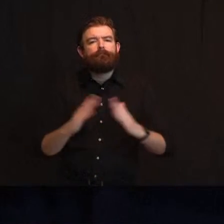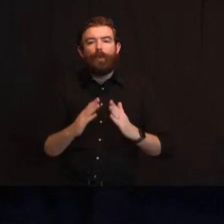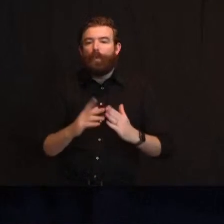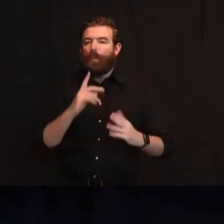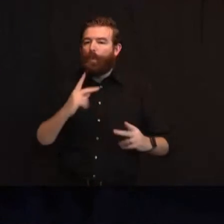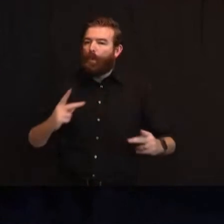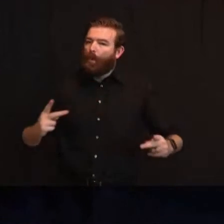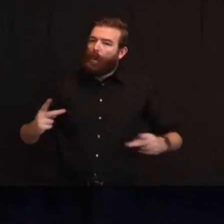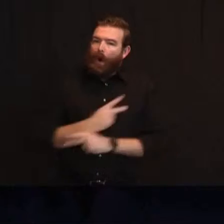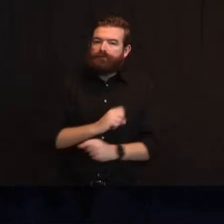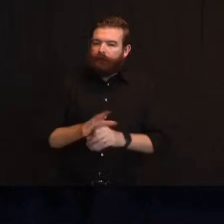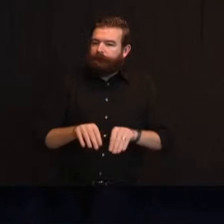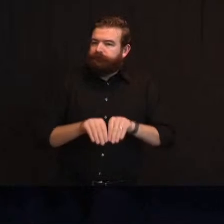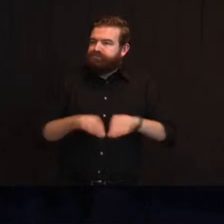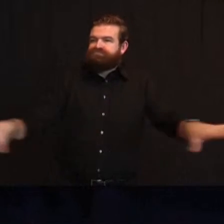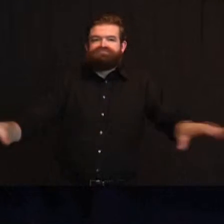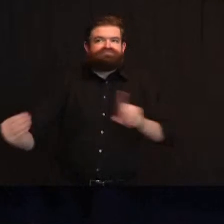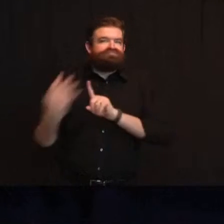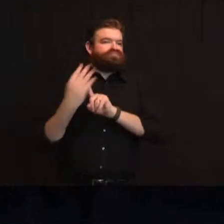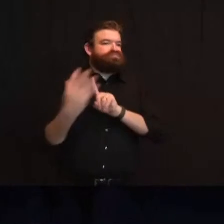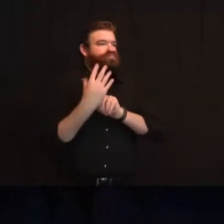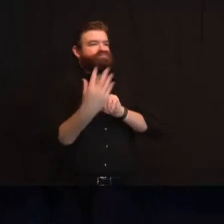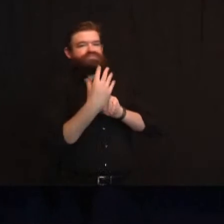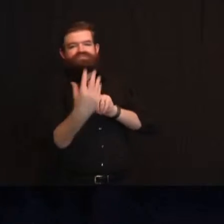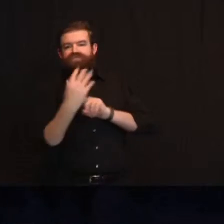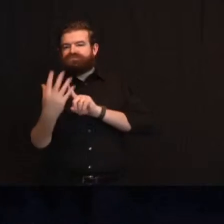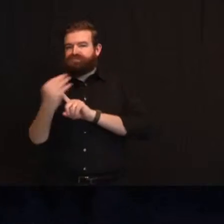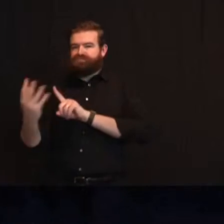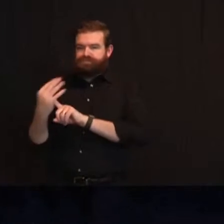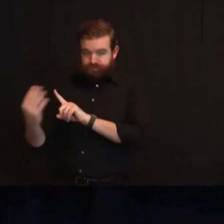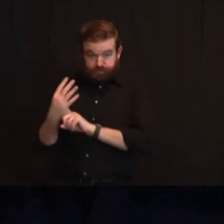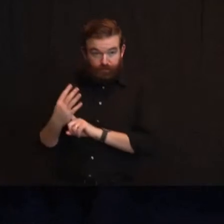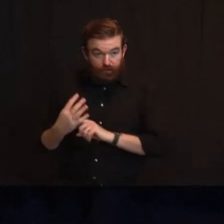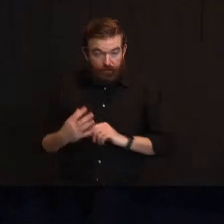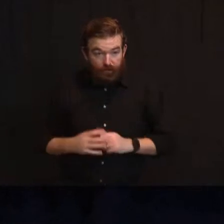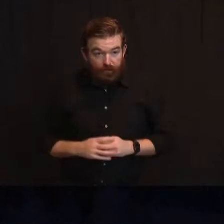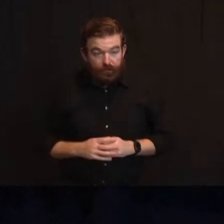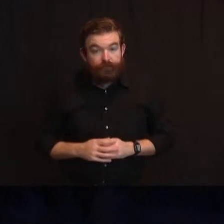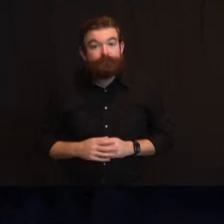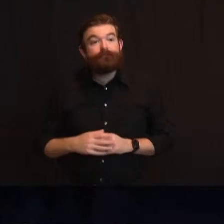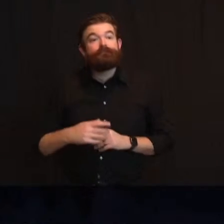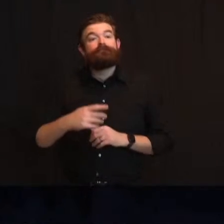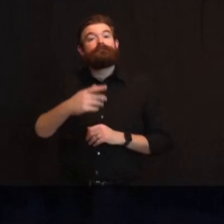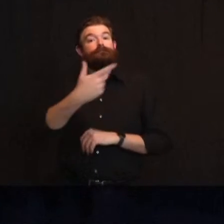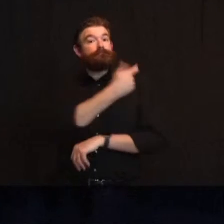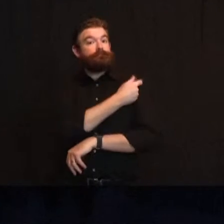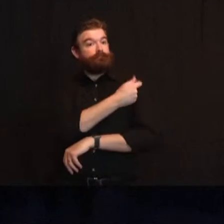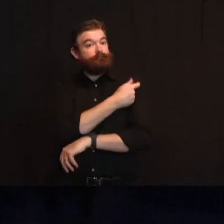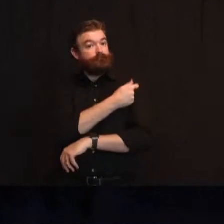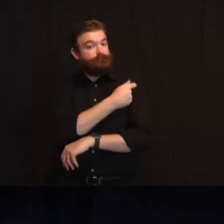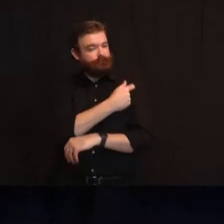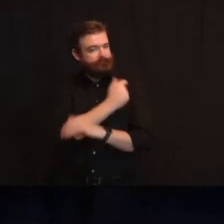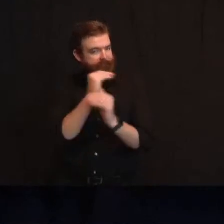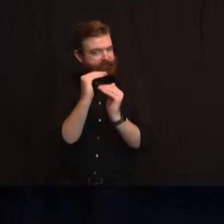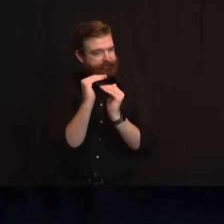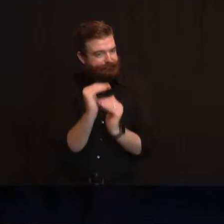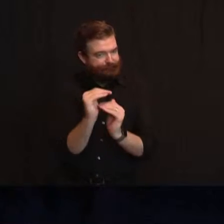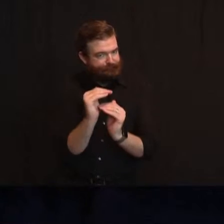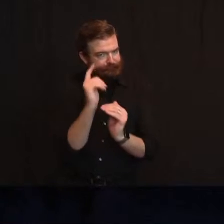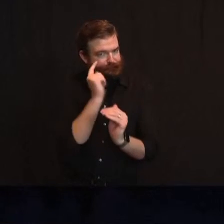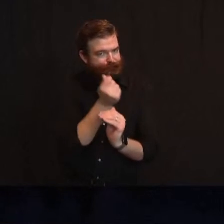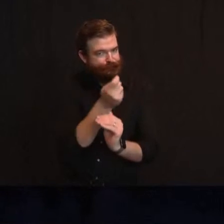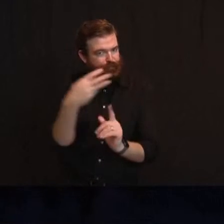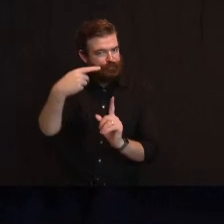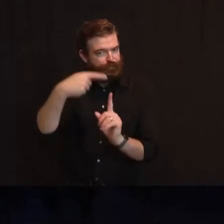limited availability of the vaccine for several months. The exact amount we still do not know, and one vaccine